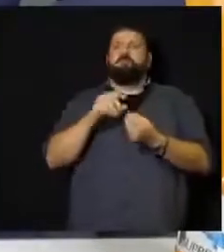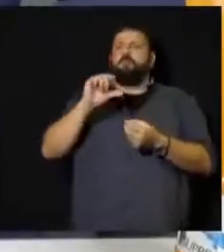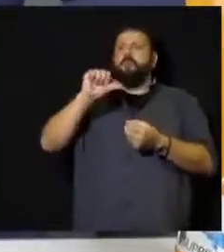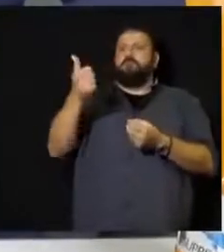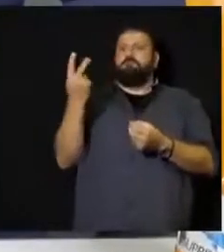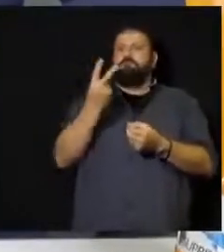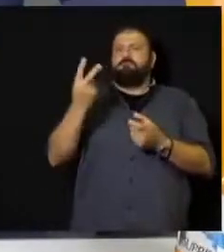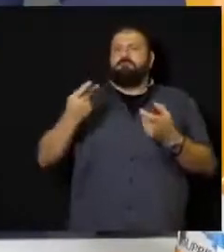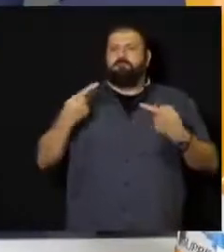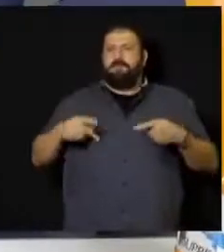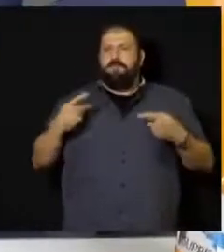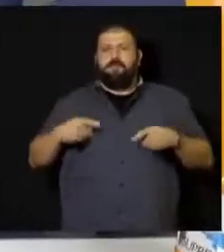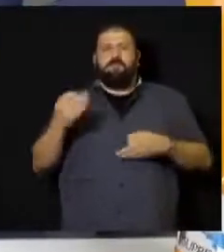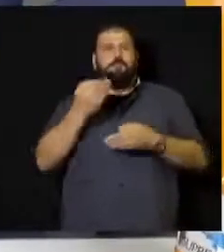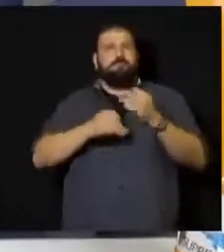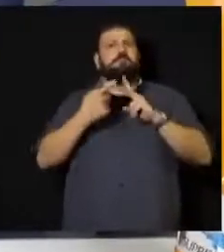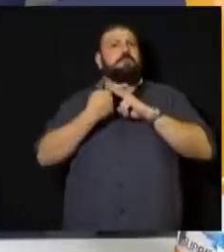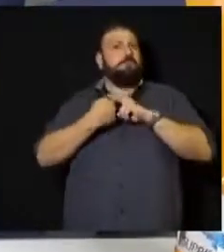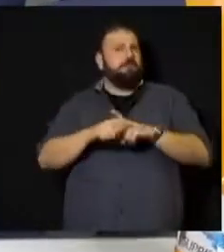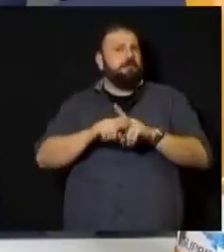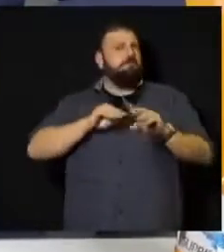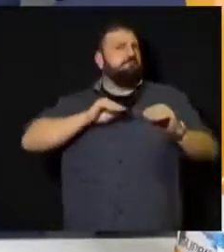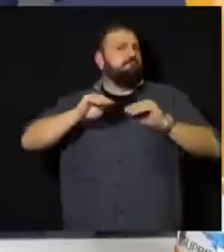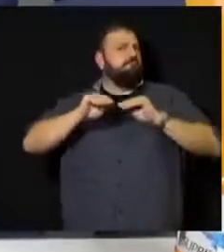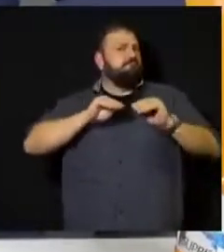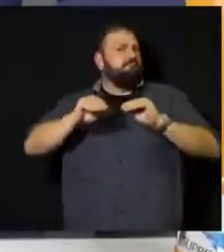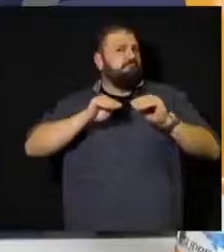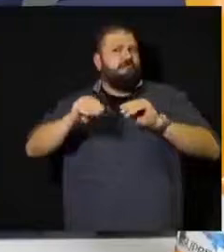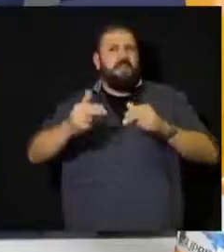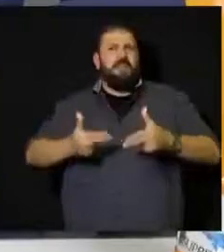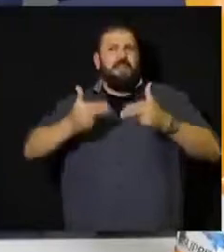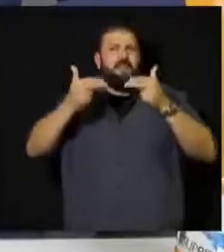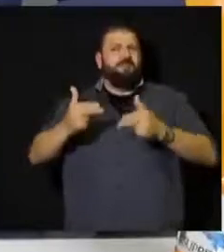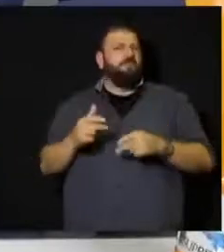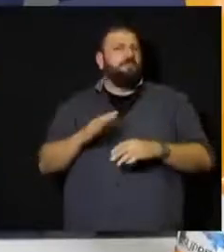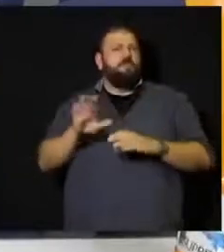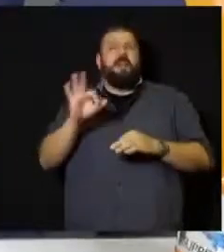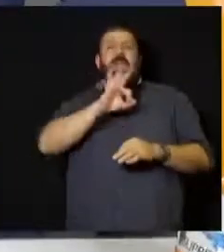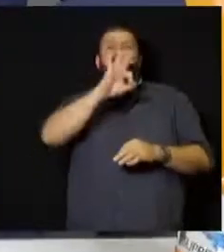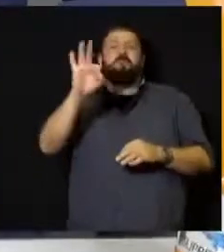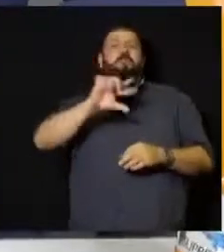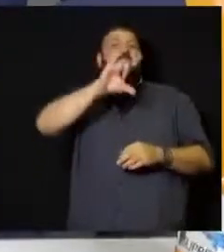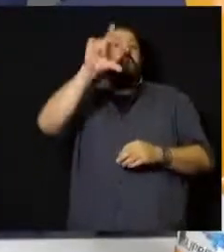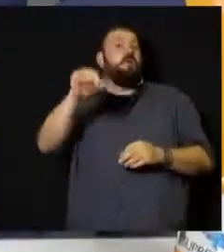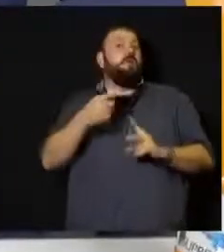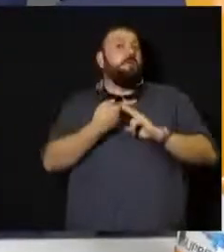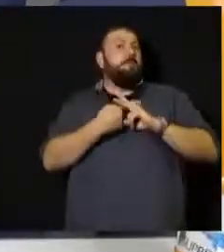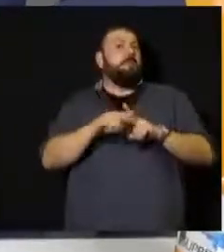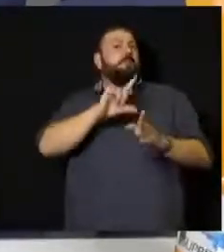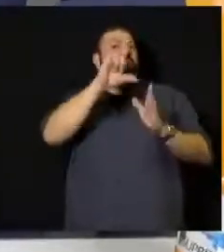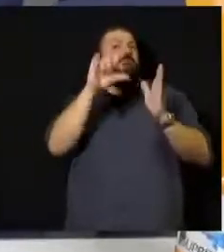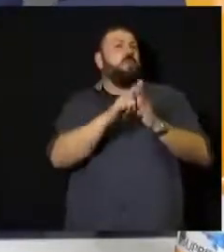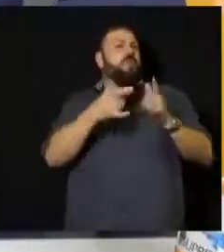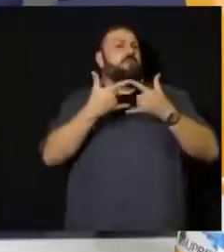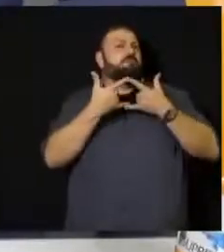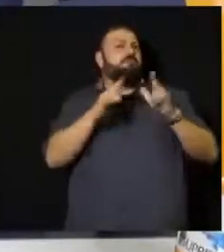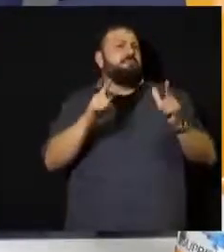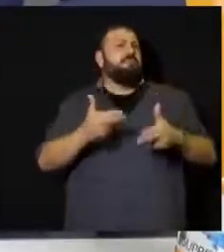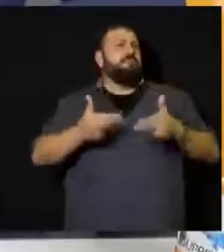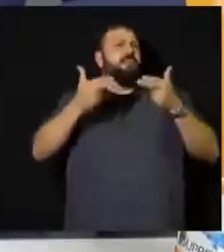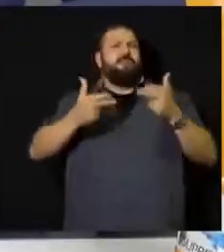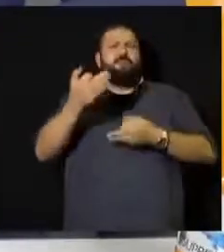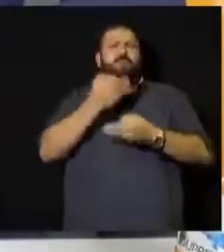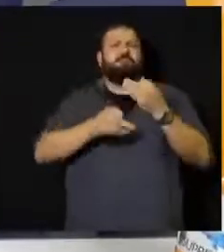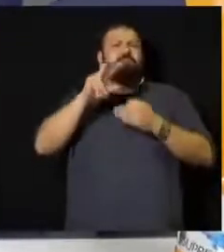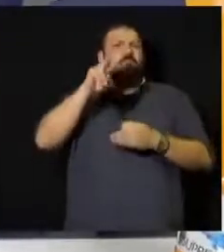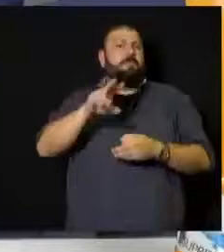and Sandras, and then we developed the business to the max. And then we opened our own business center. And a tip